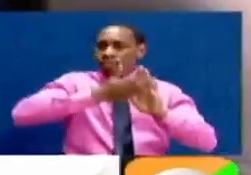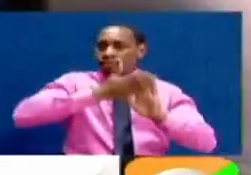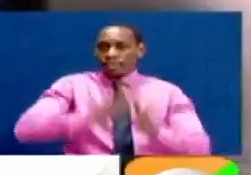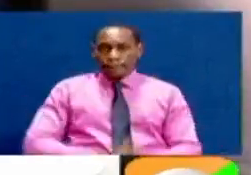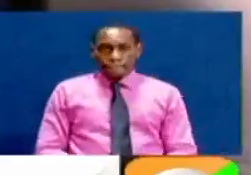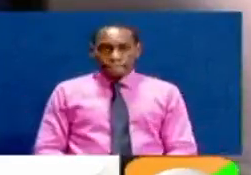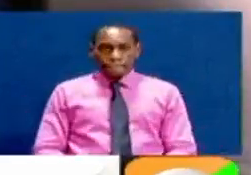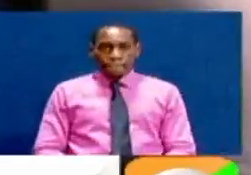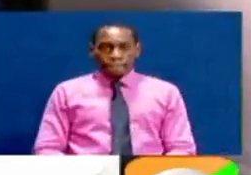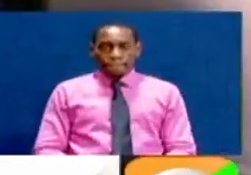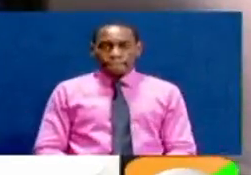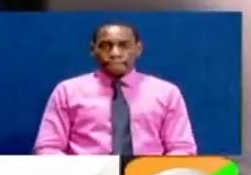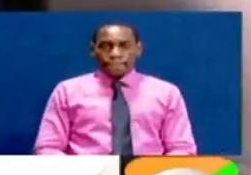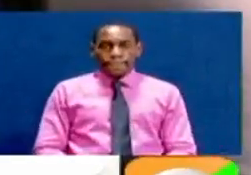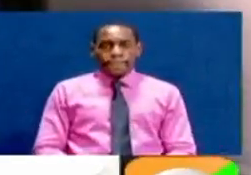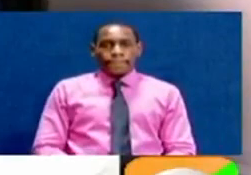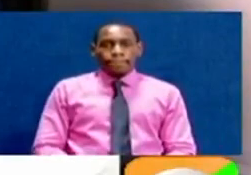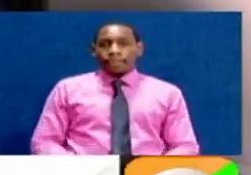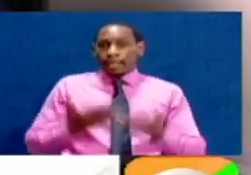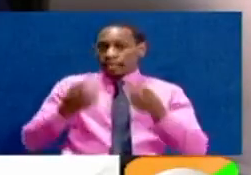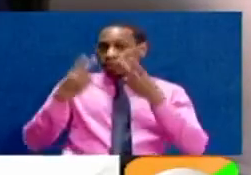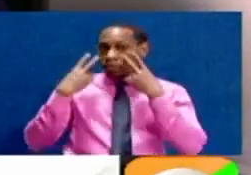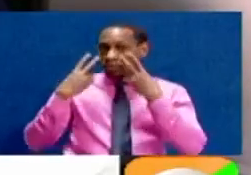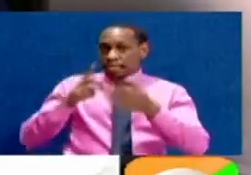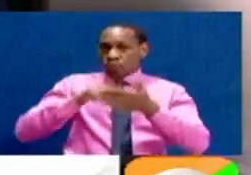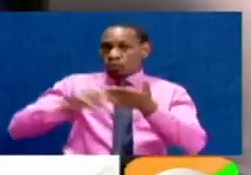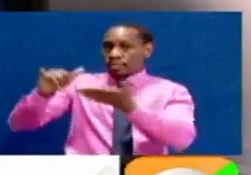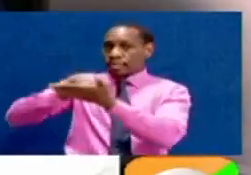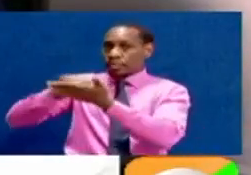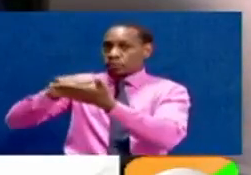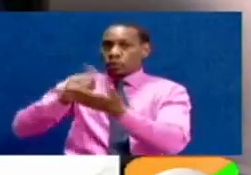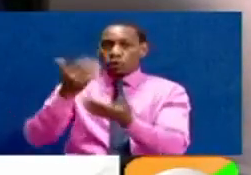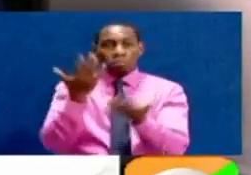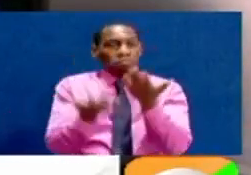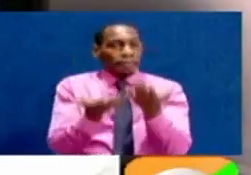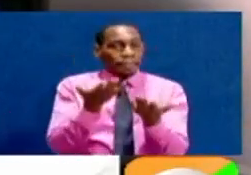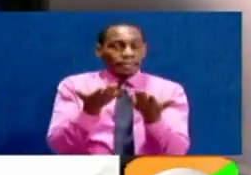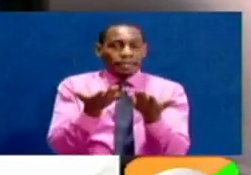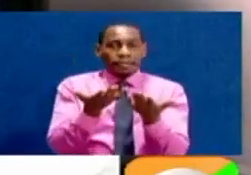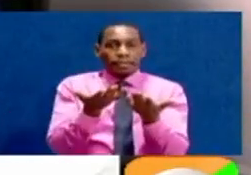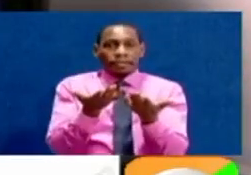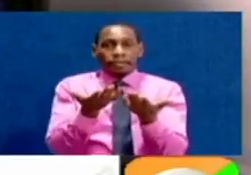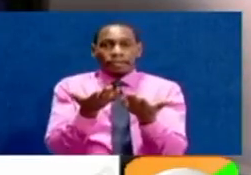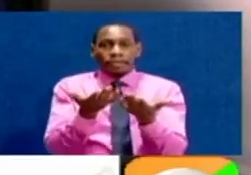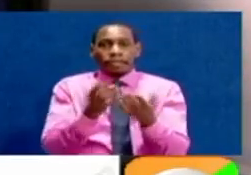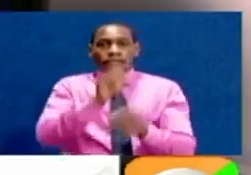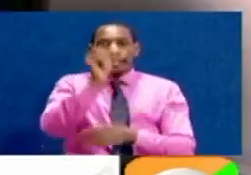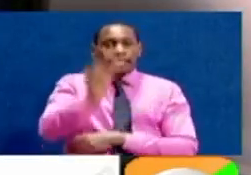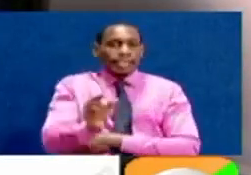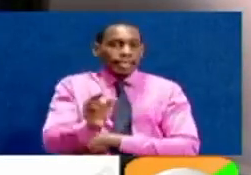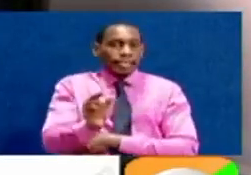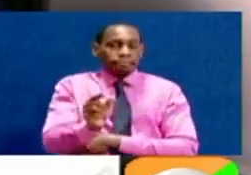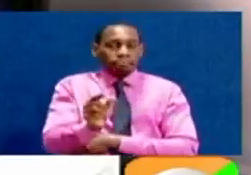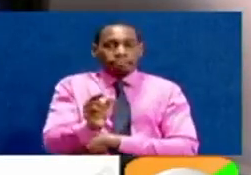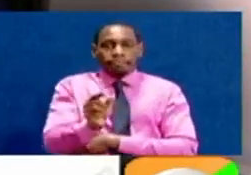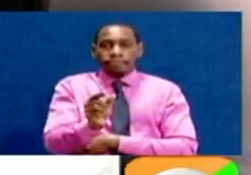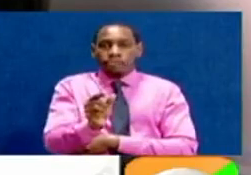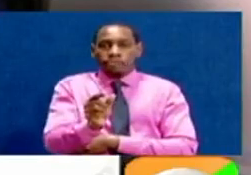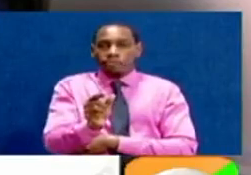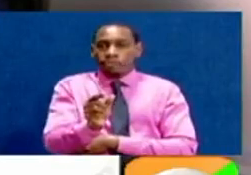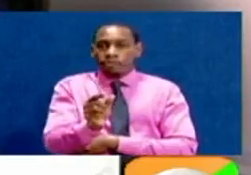Does it mean is what we are seeing in New York and perhaps what may have been in Italy, or this